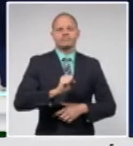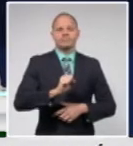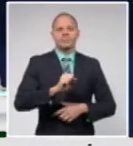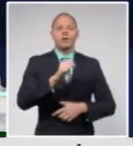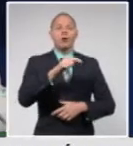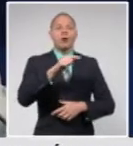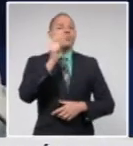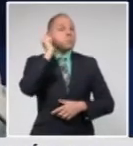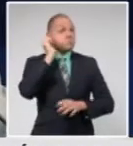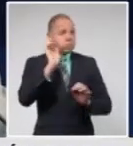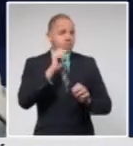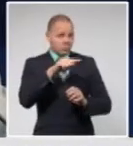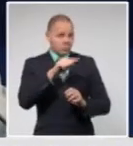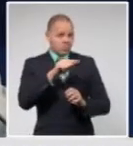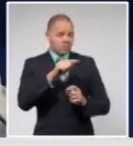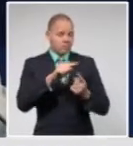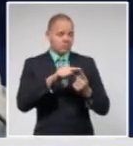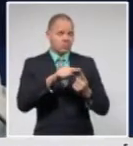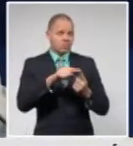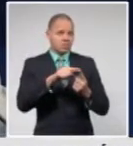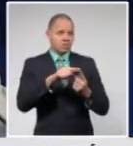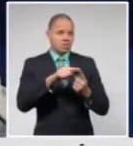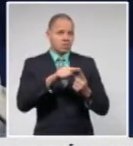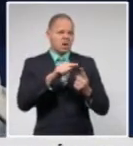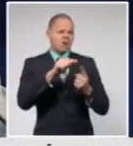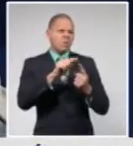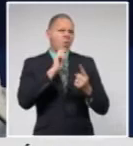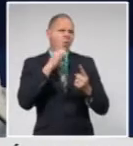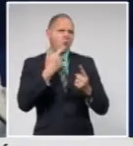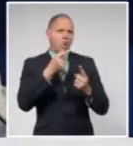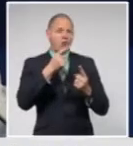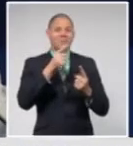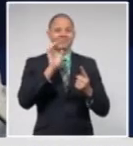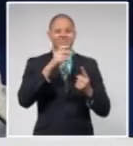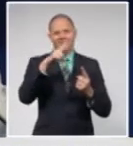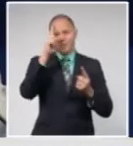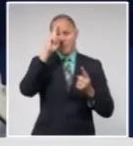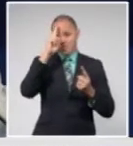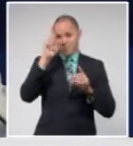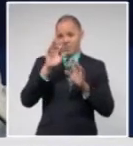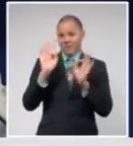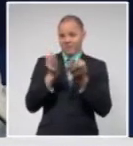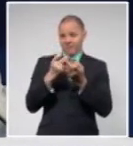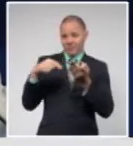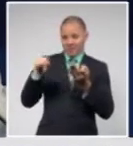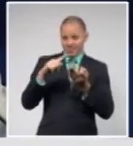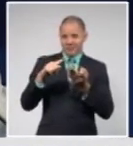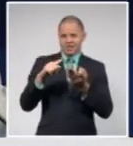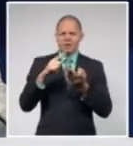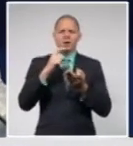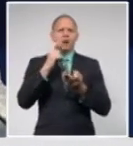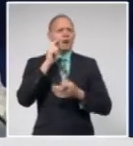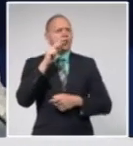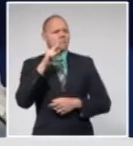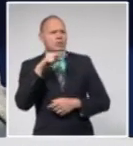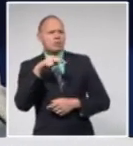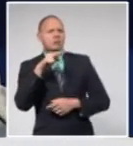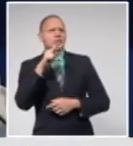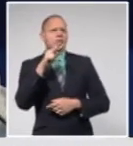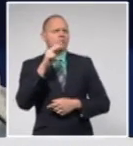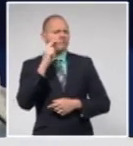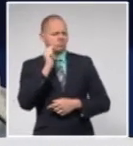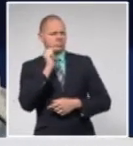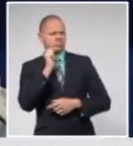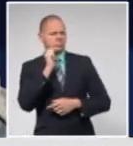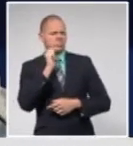units. Yesterday as well, she developed some complications from which was impossible to resuscitate her.